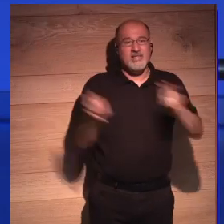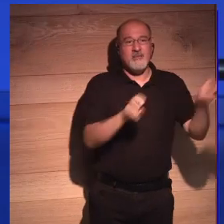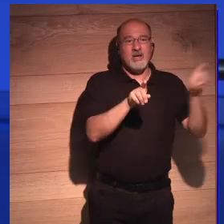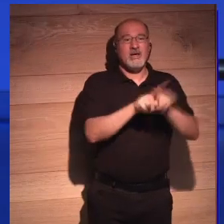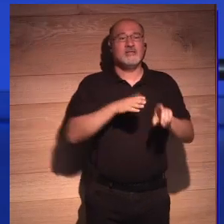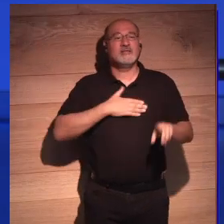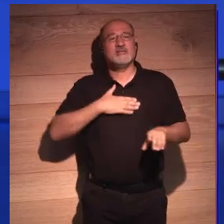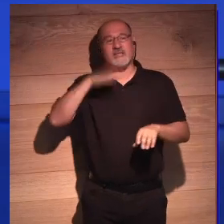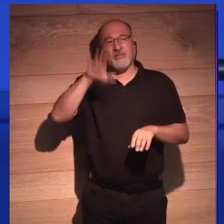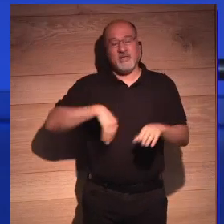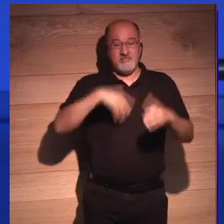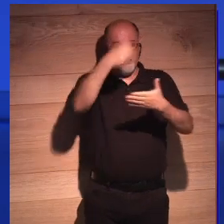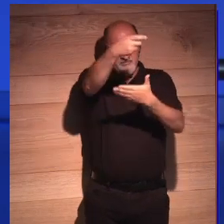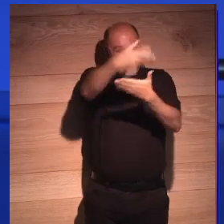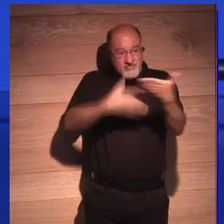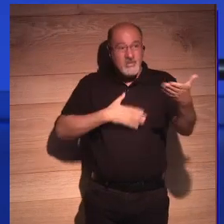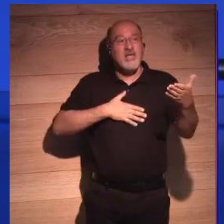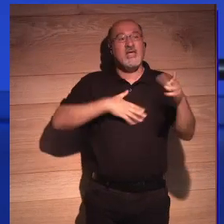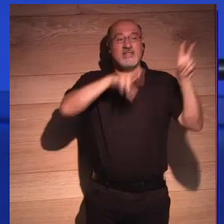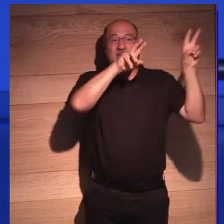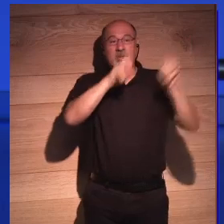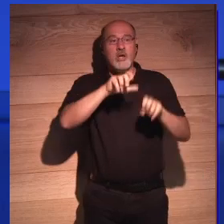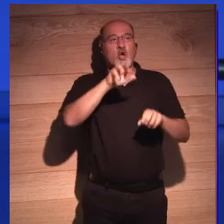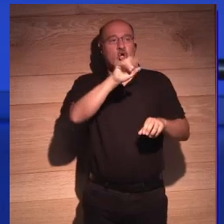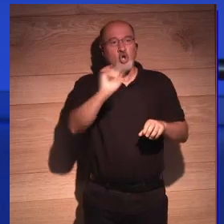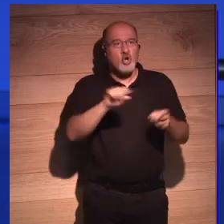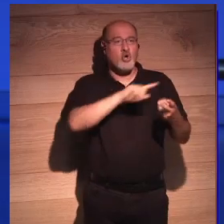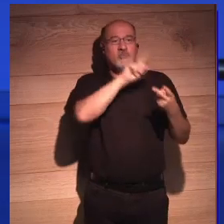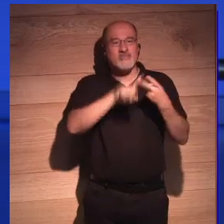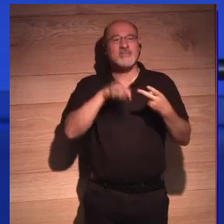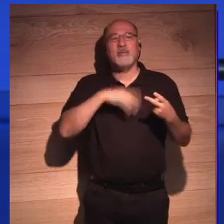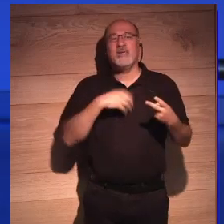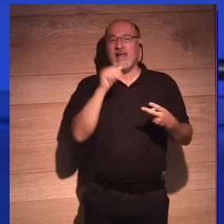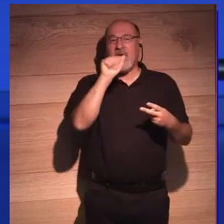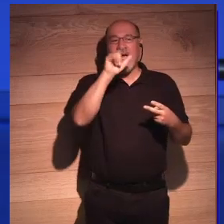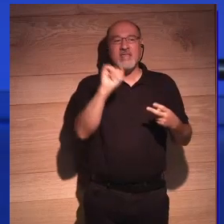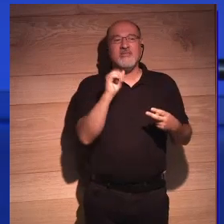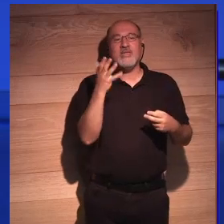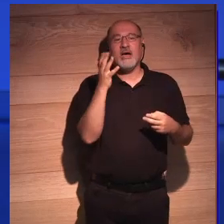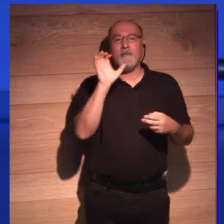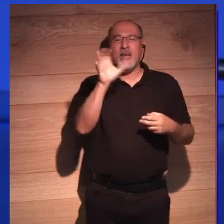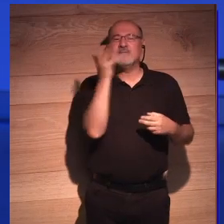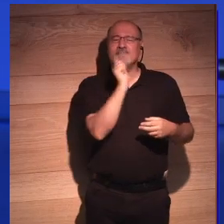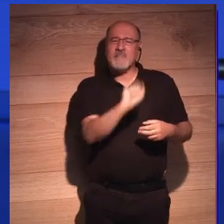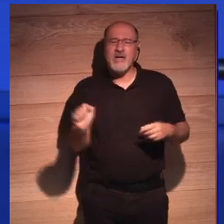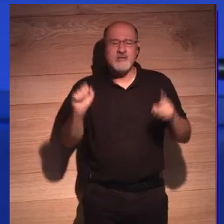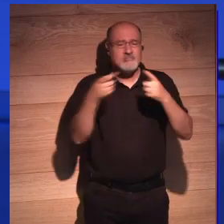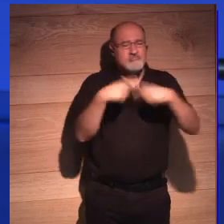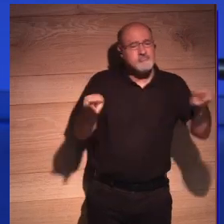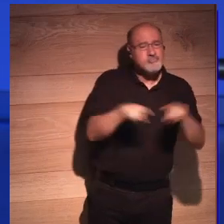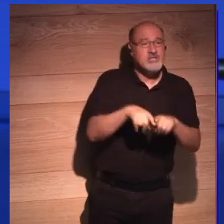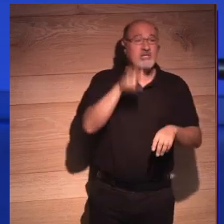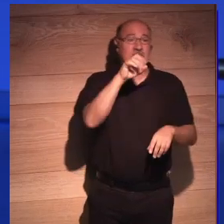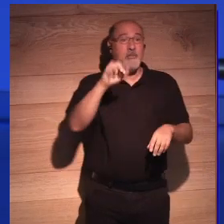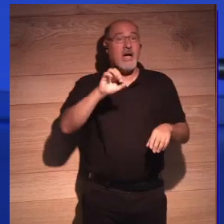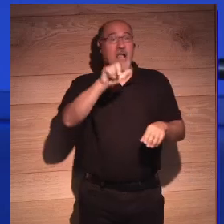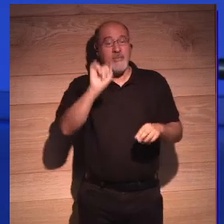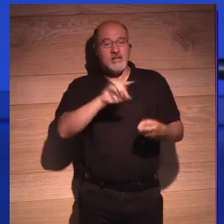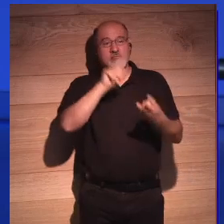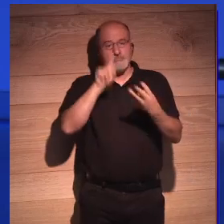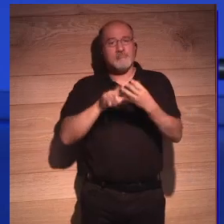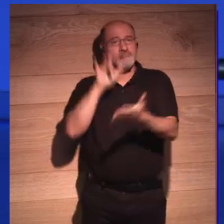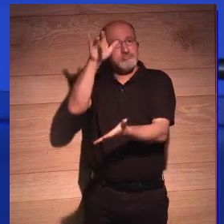to find virtual Giselle. We could follow Alice in Wonderland with a